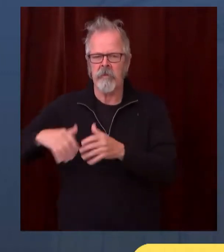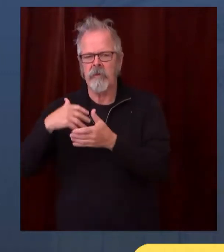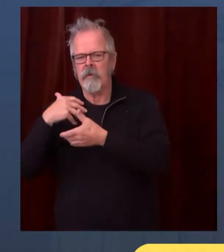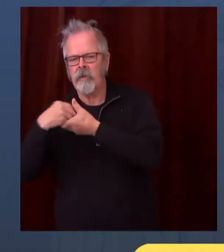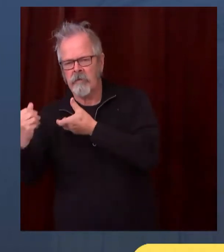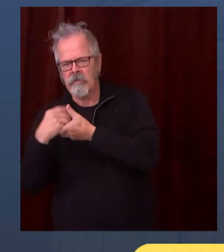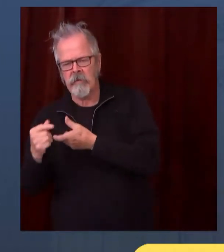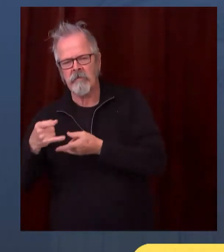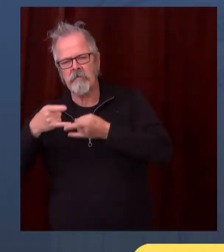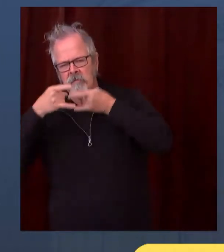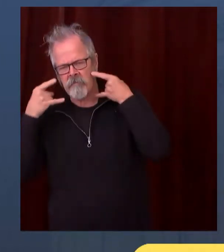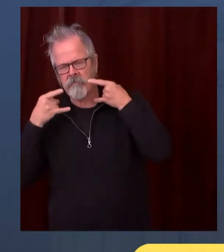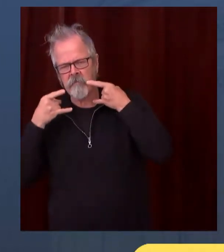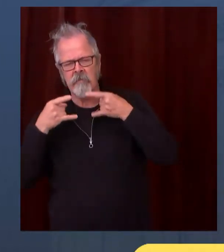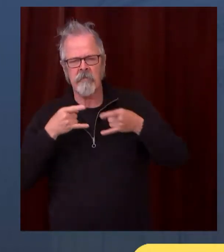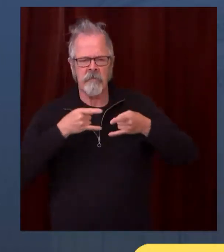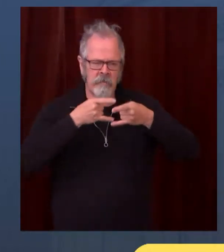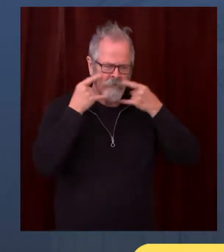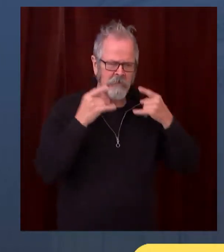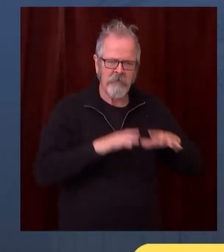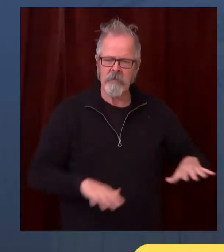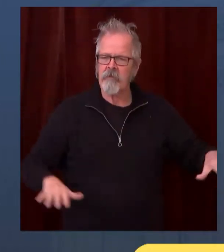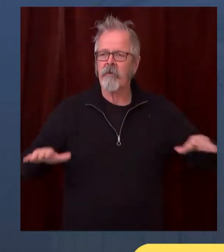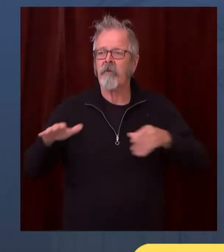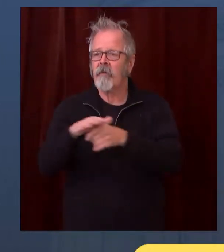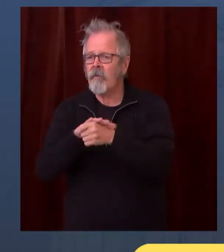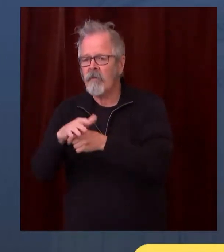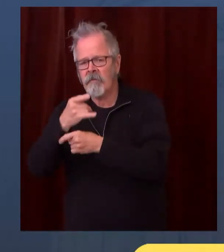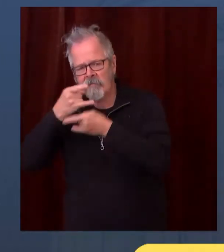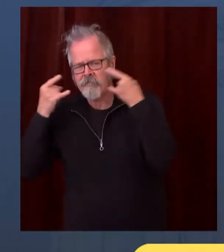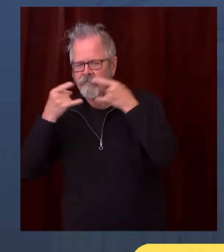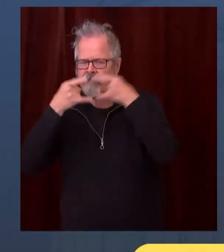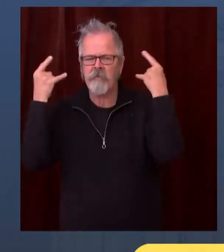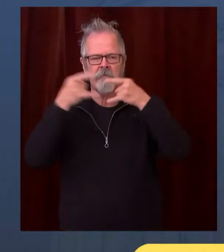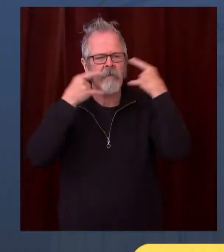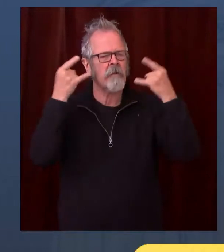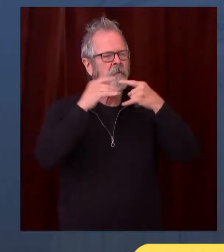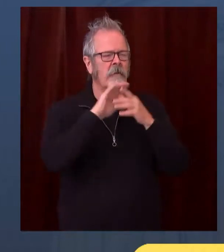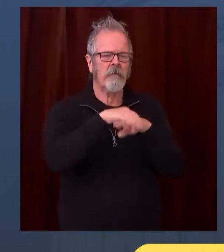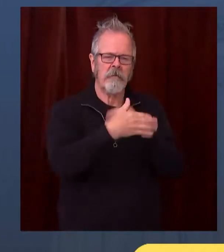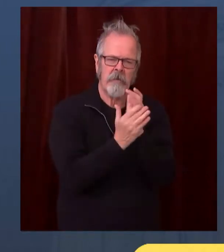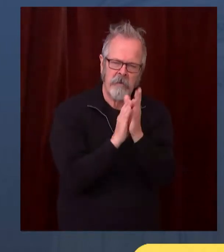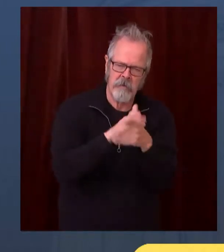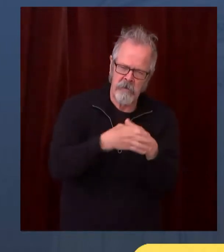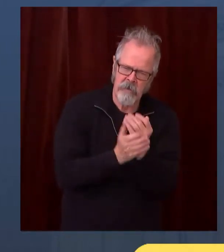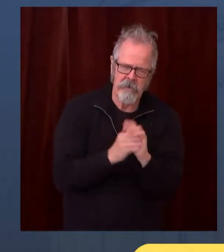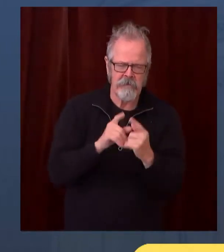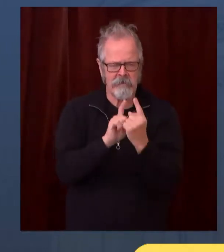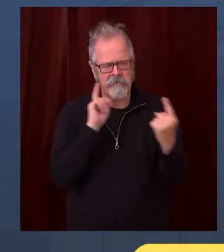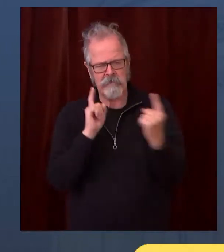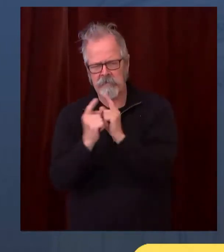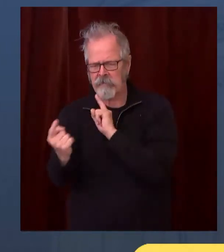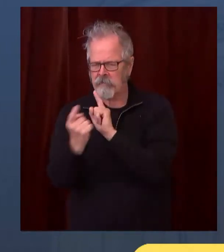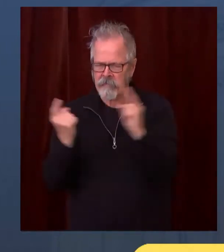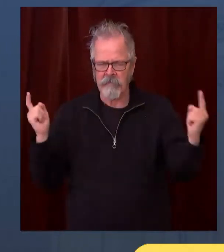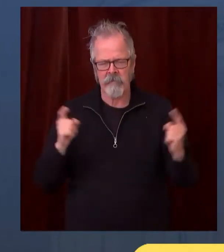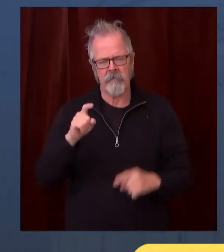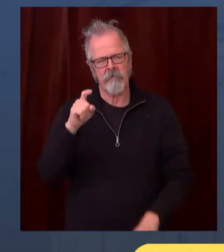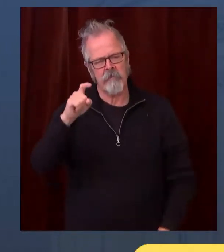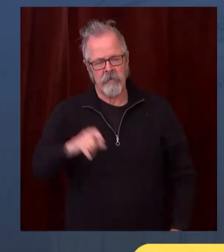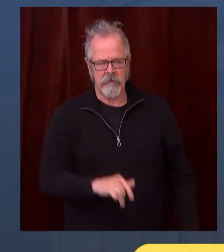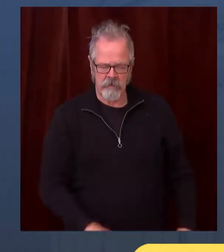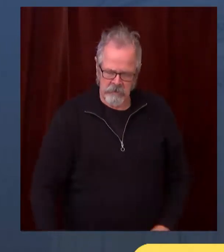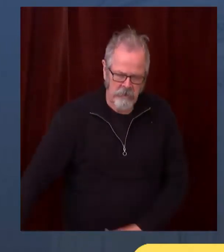facilities can impact what happens inside. And I'm serious when I say that I